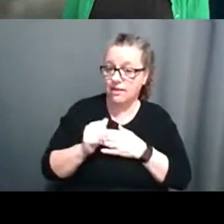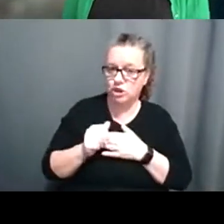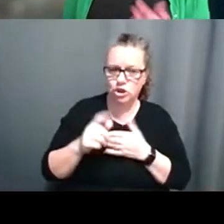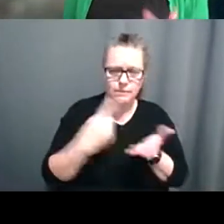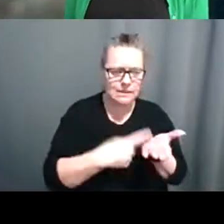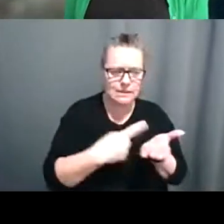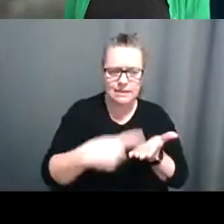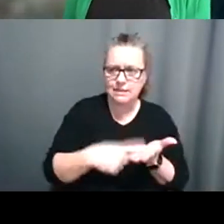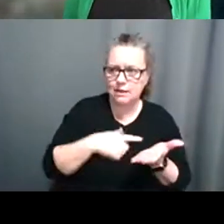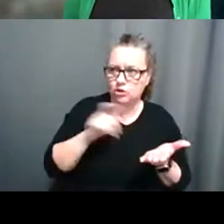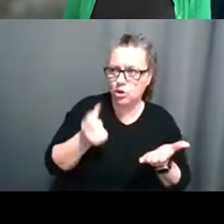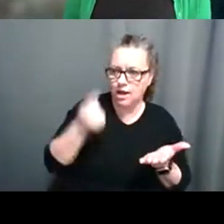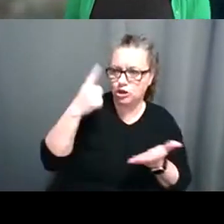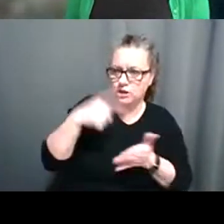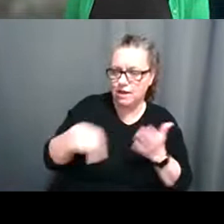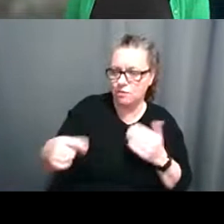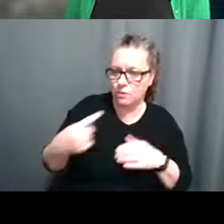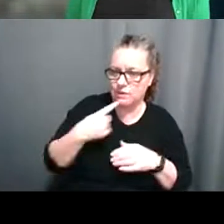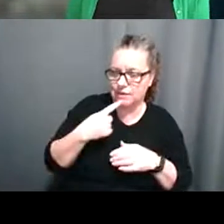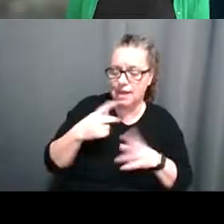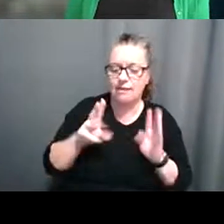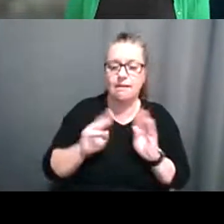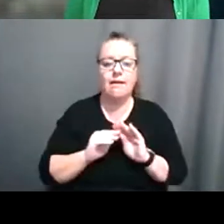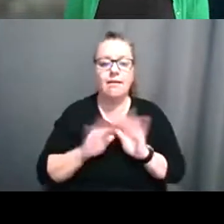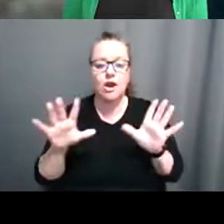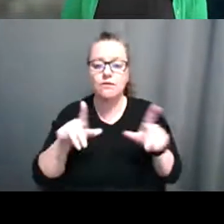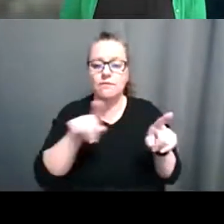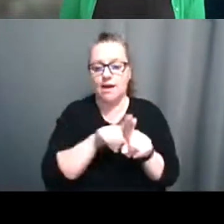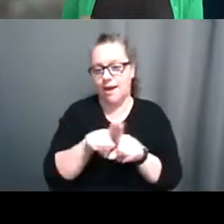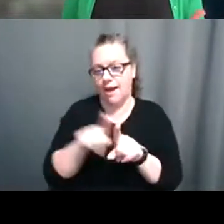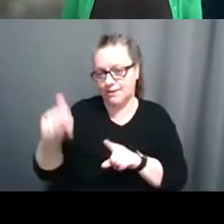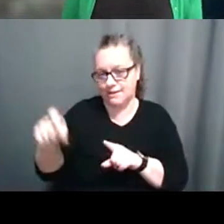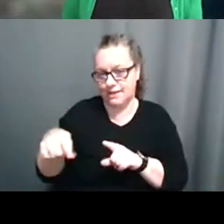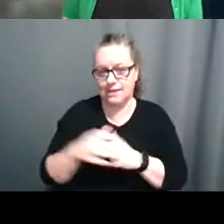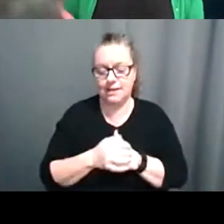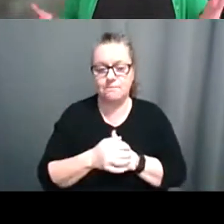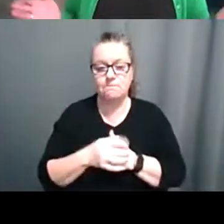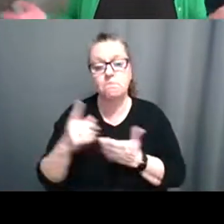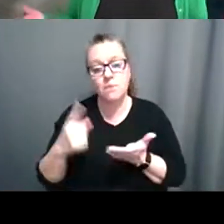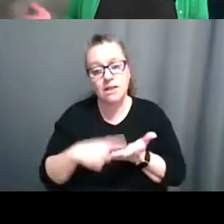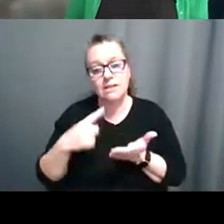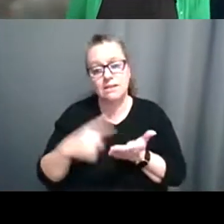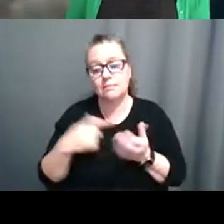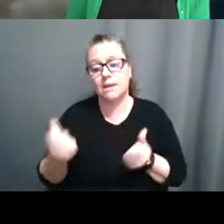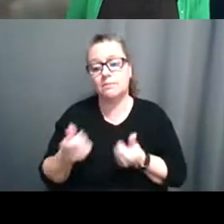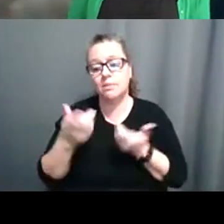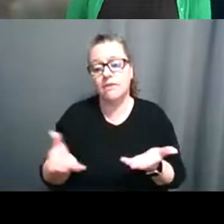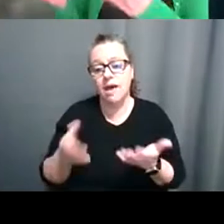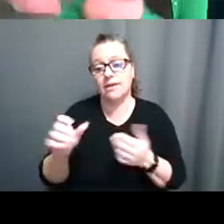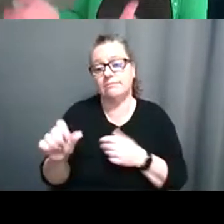is of what was said and clarify as needed. And sometimes provide binary